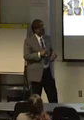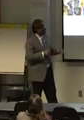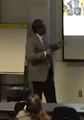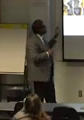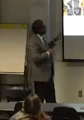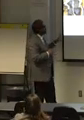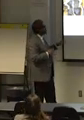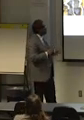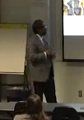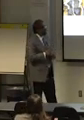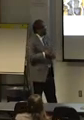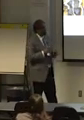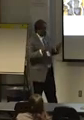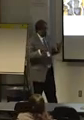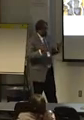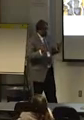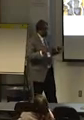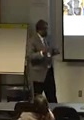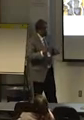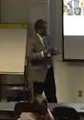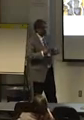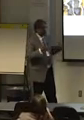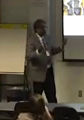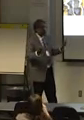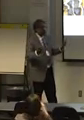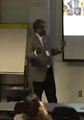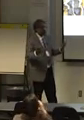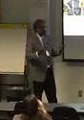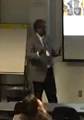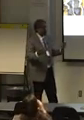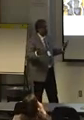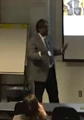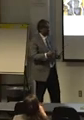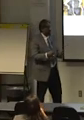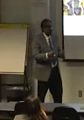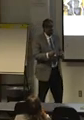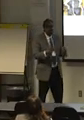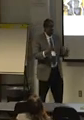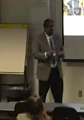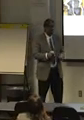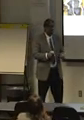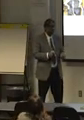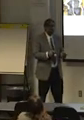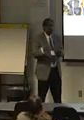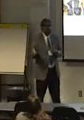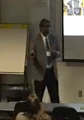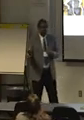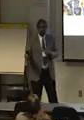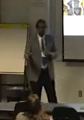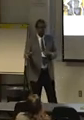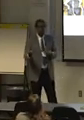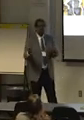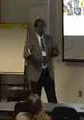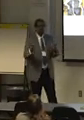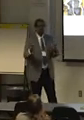his discussion was around ensuring that there's some central place that he can call in before he goes for